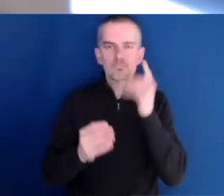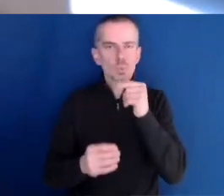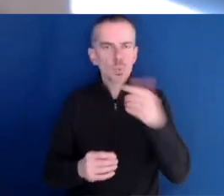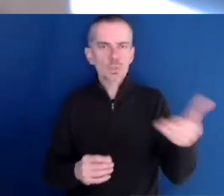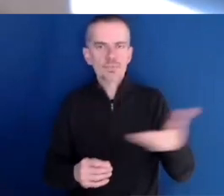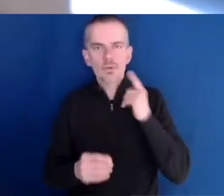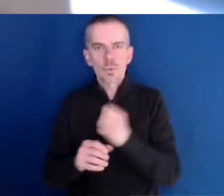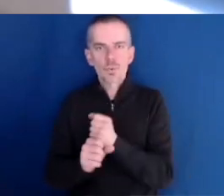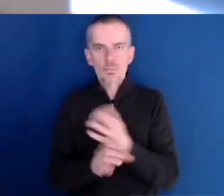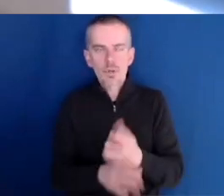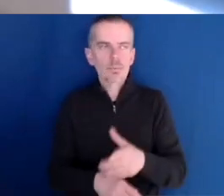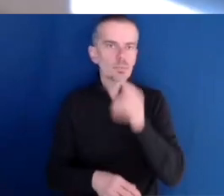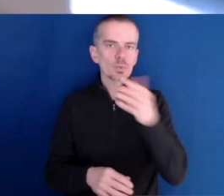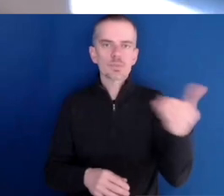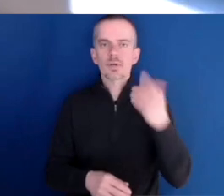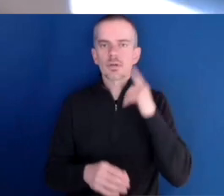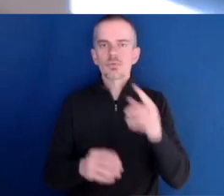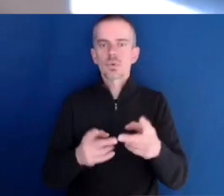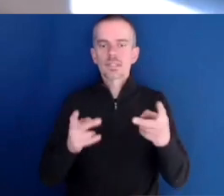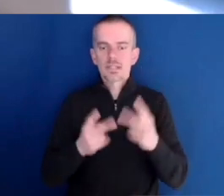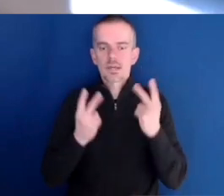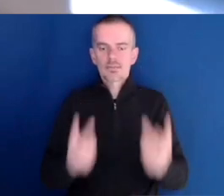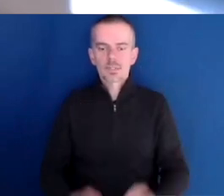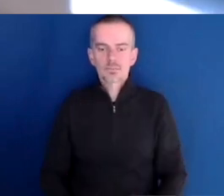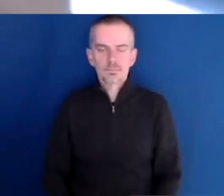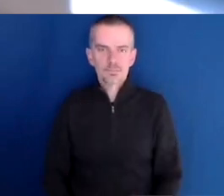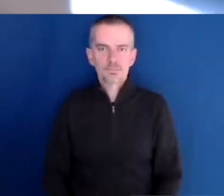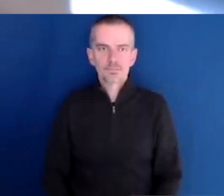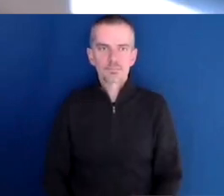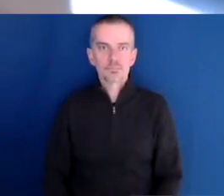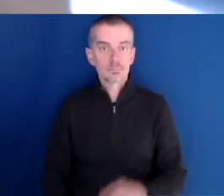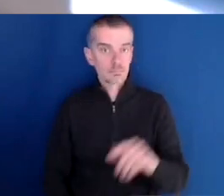the actual site visit. Kyle, do you have anything to add?